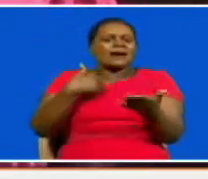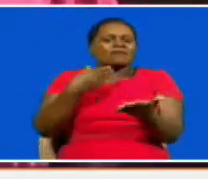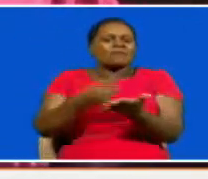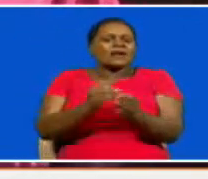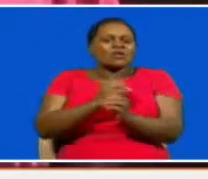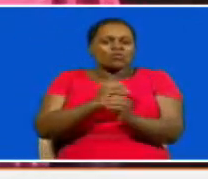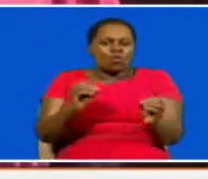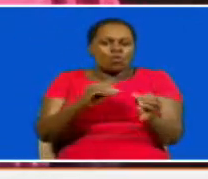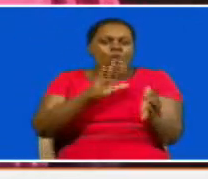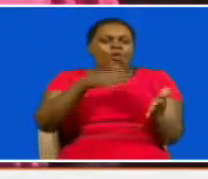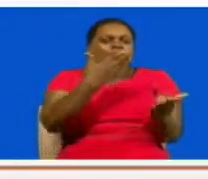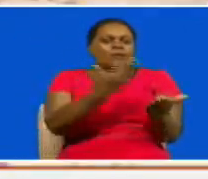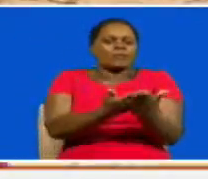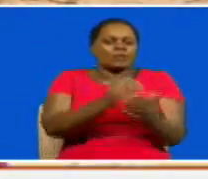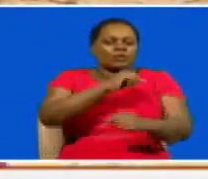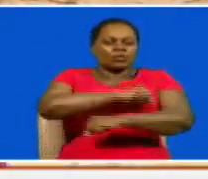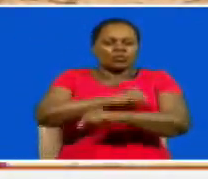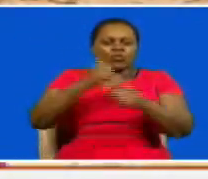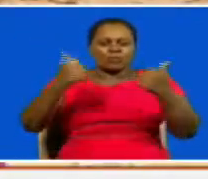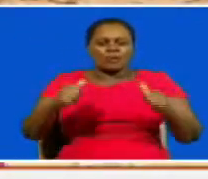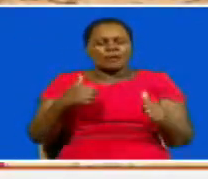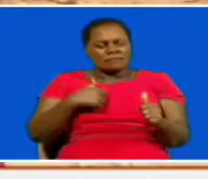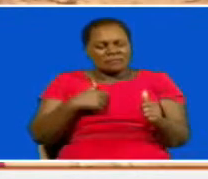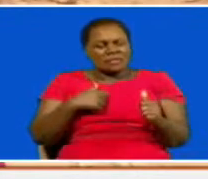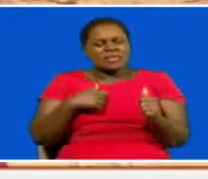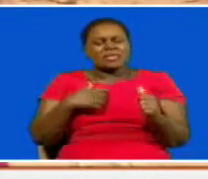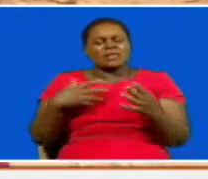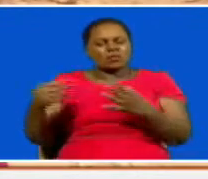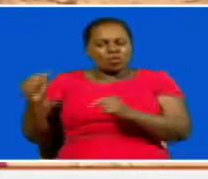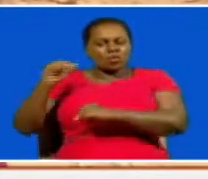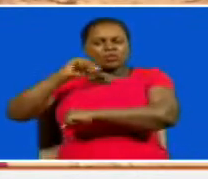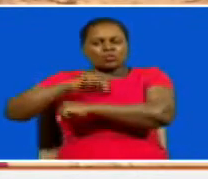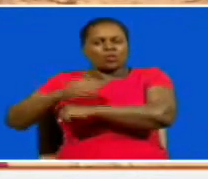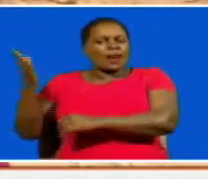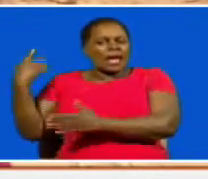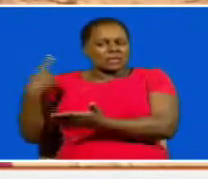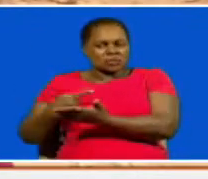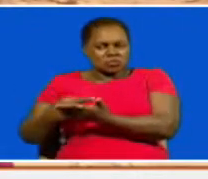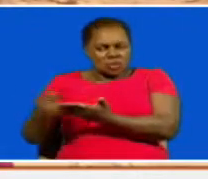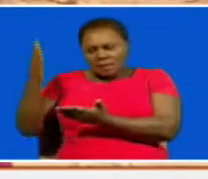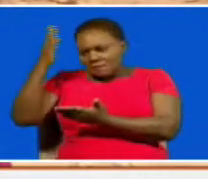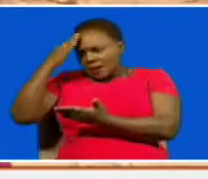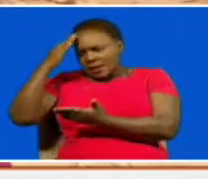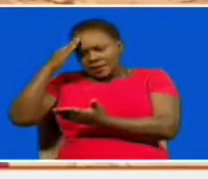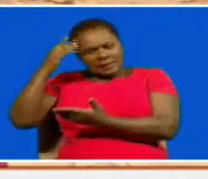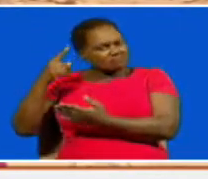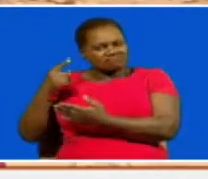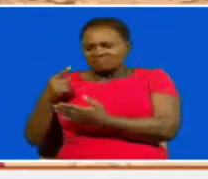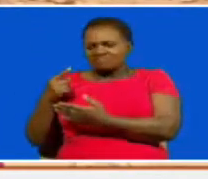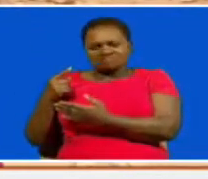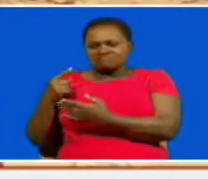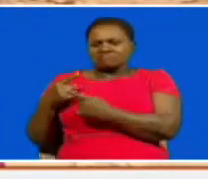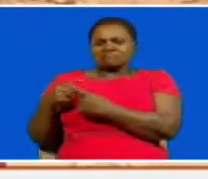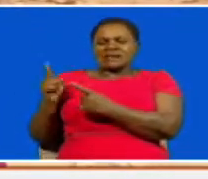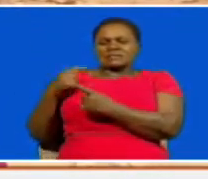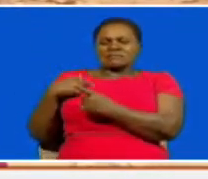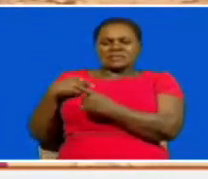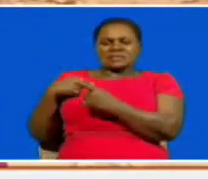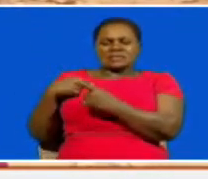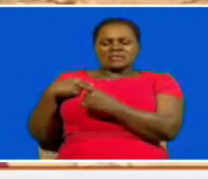fees hampered all her plans. Ilikuwa ni niende shule last week on Monday, lakini